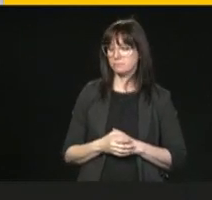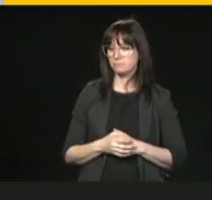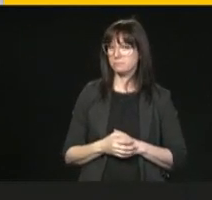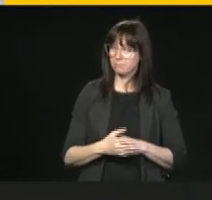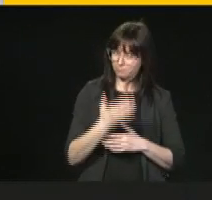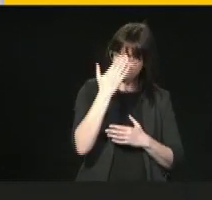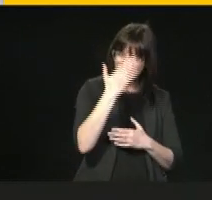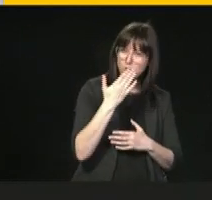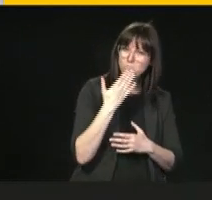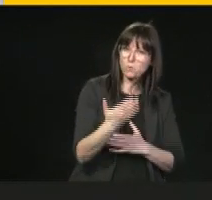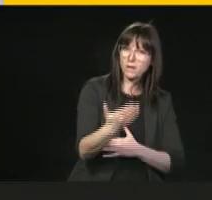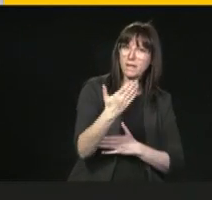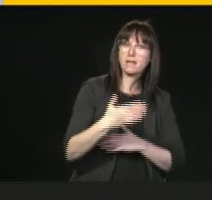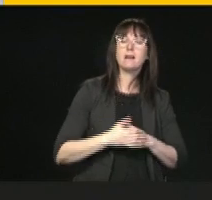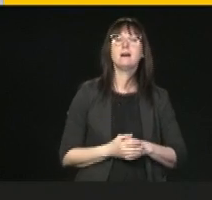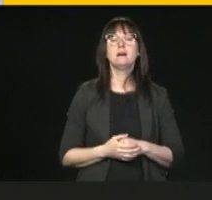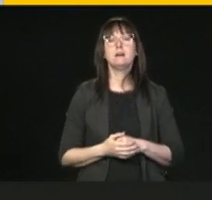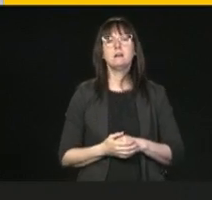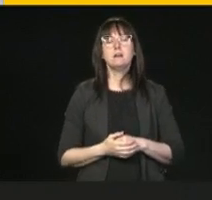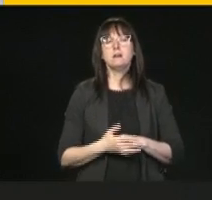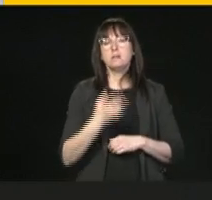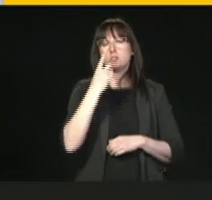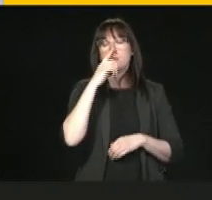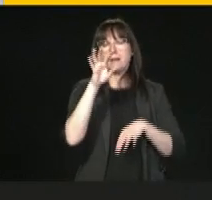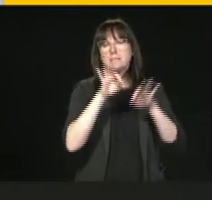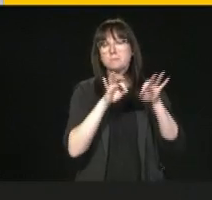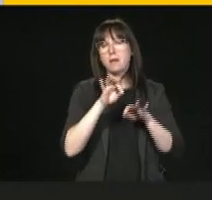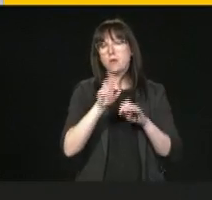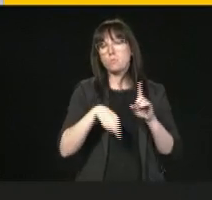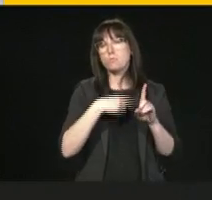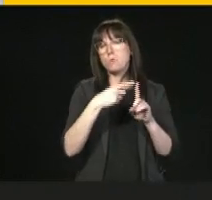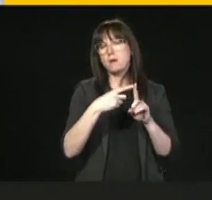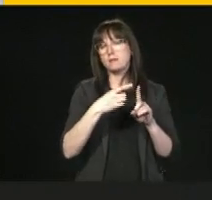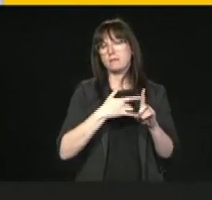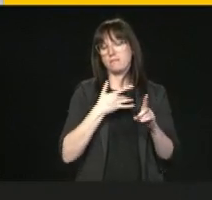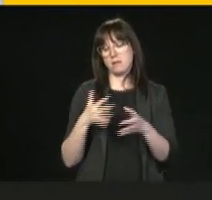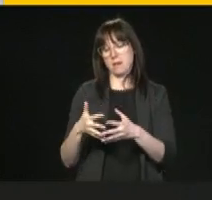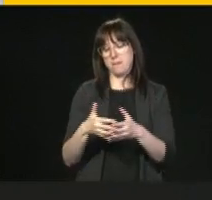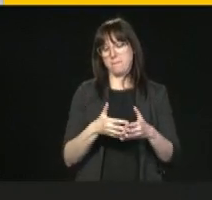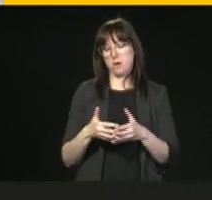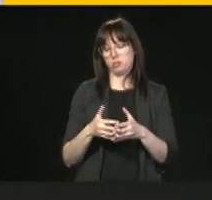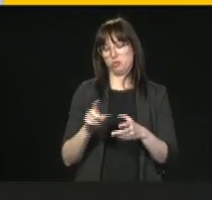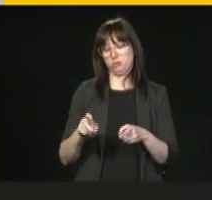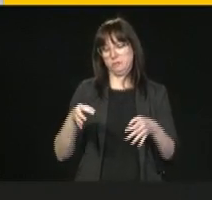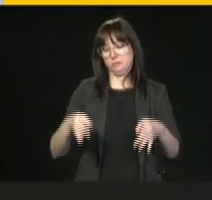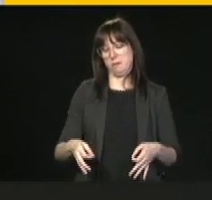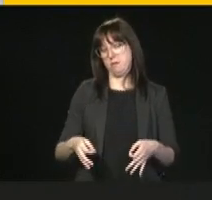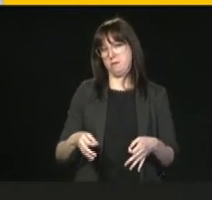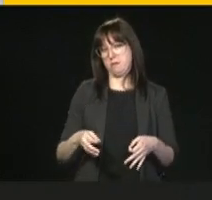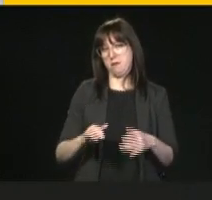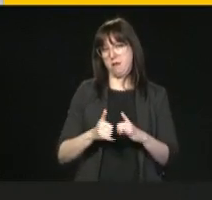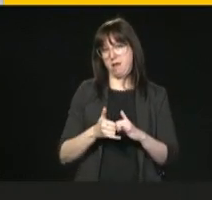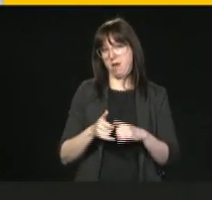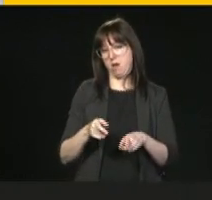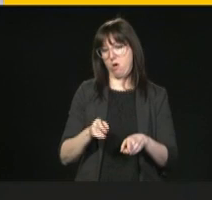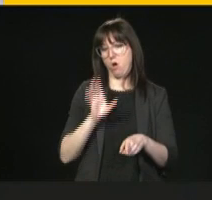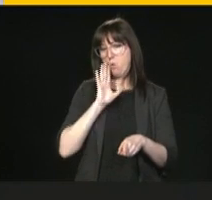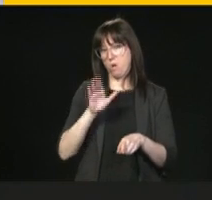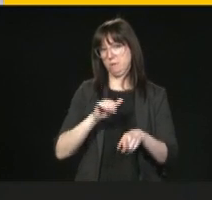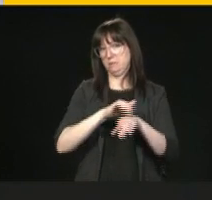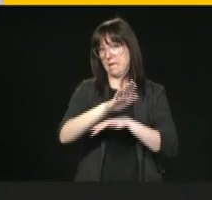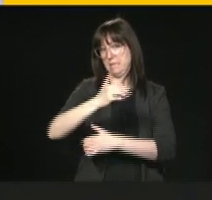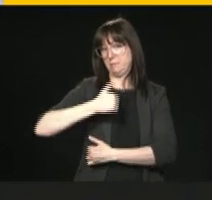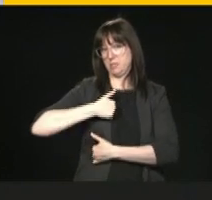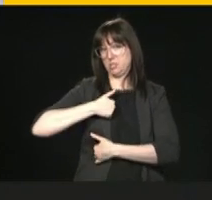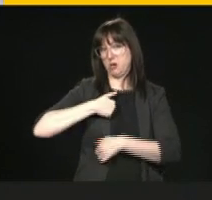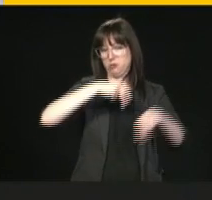Good morning, Prime Minister. Could you please tell me when you expect the Americans to decide how they will or will not deploy their